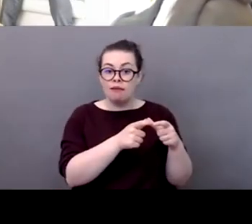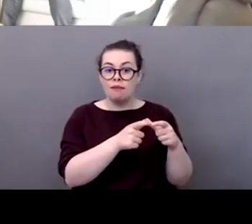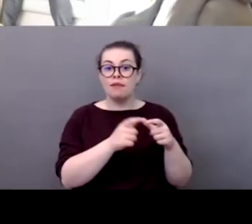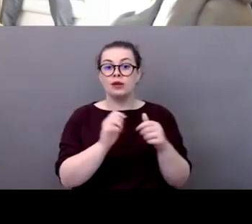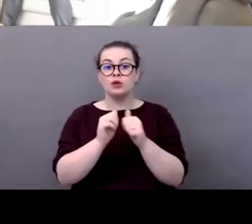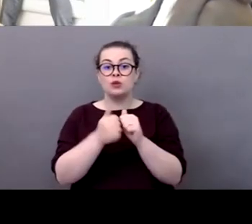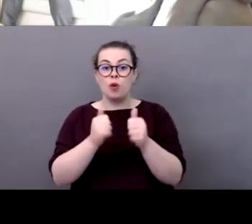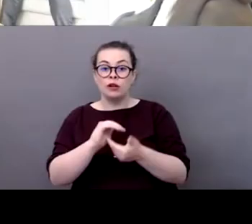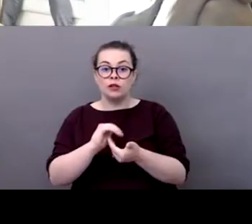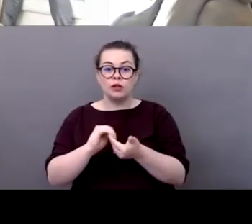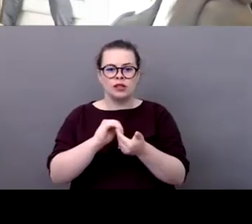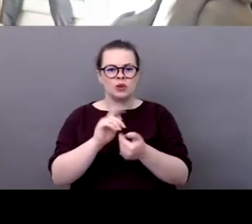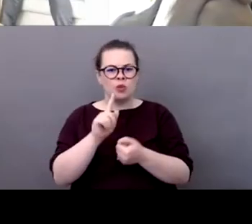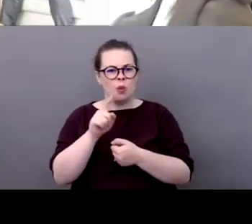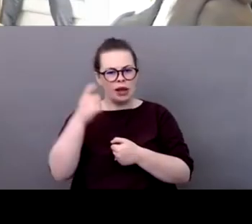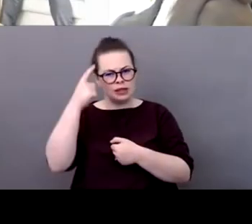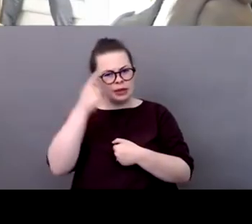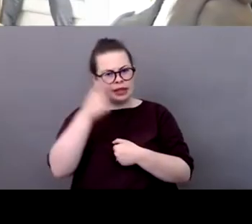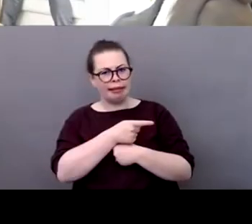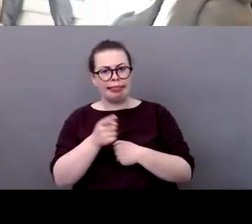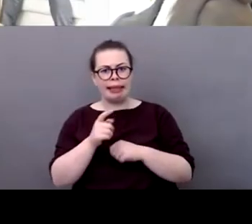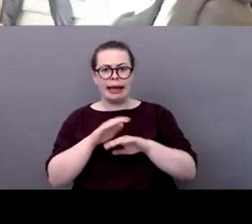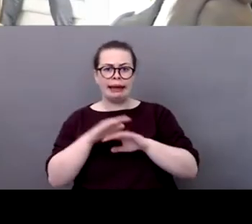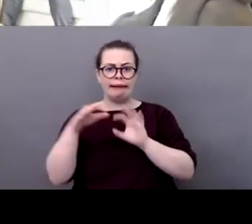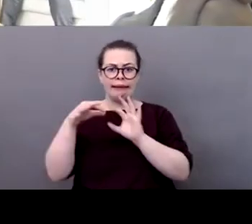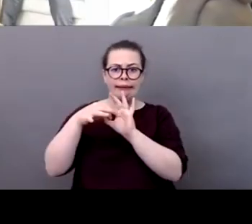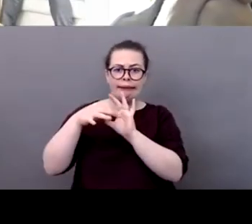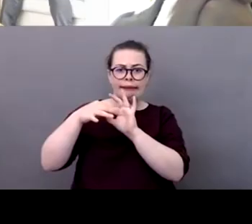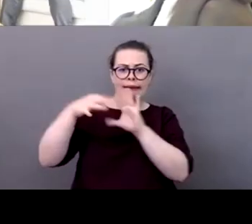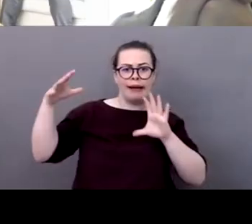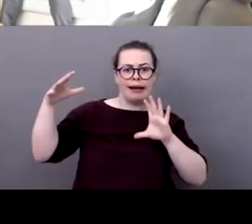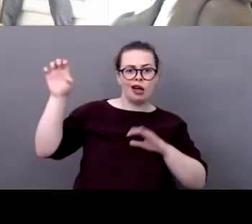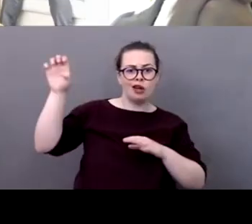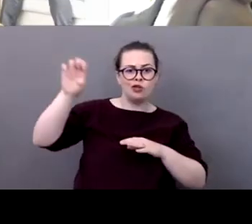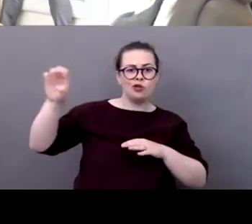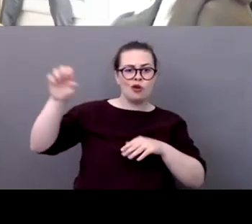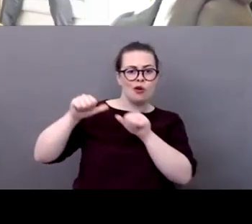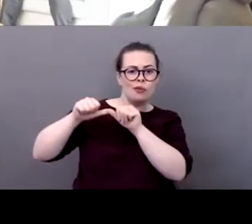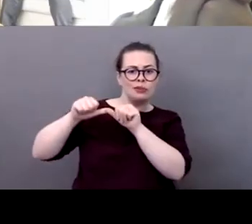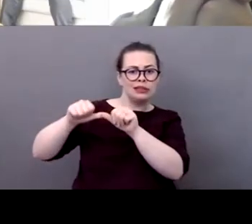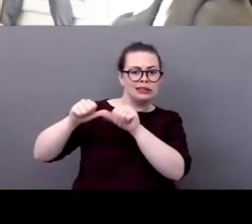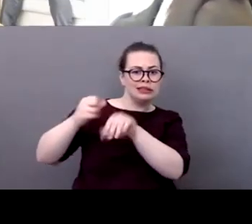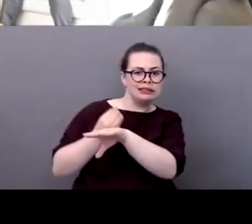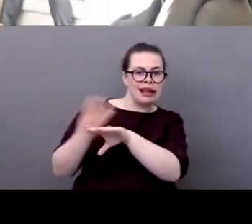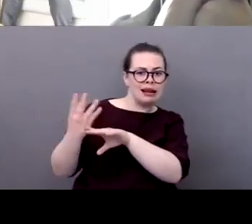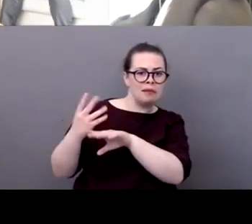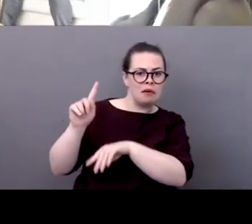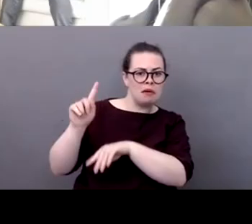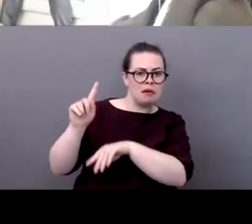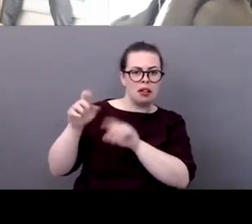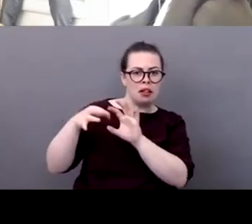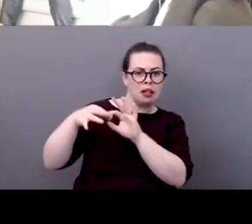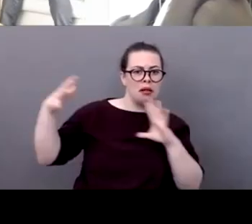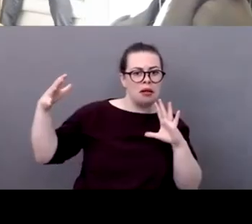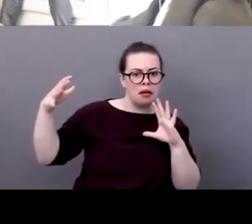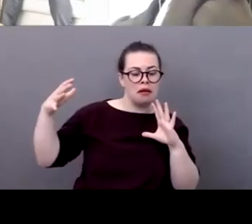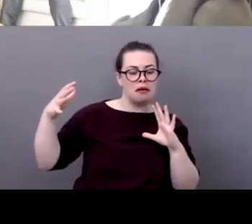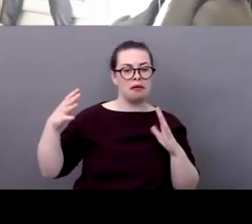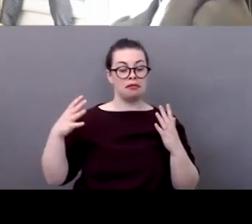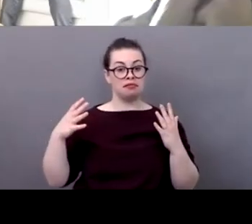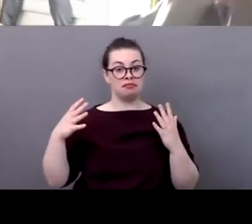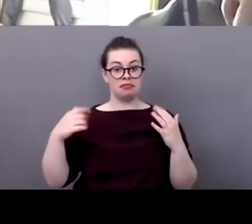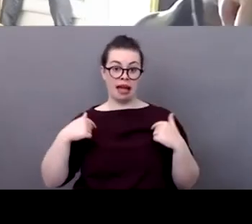in sustainable development in Europe? So I think the question is, question of capacity or question of knowledge,